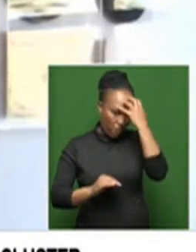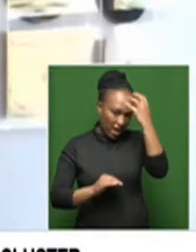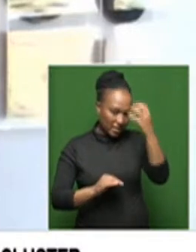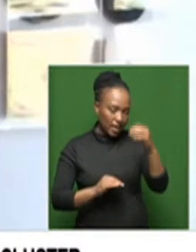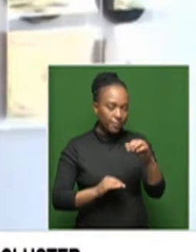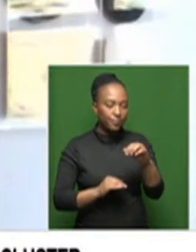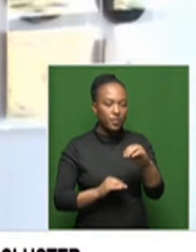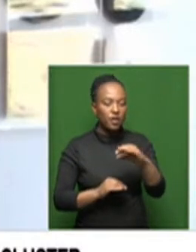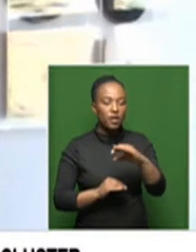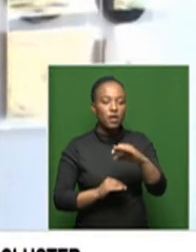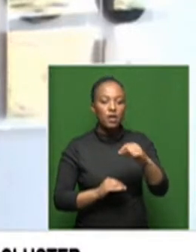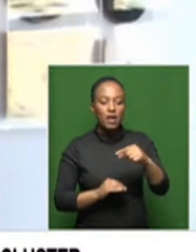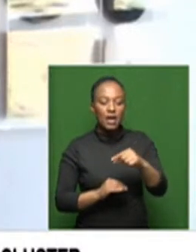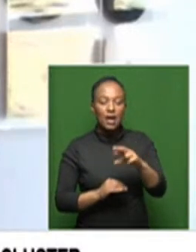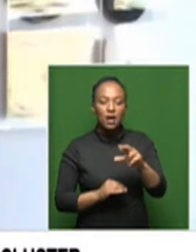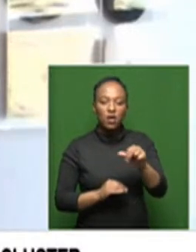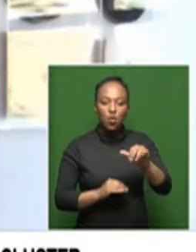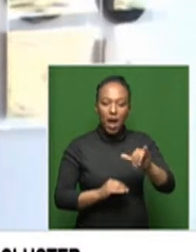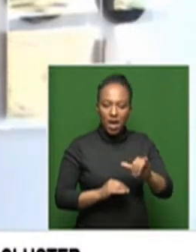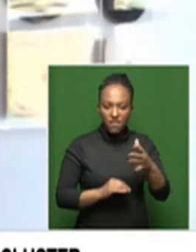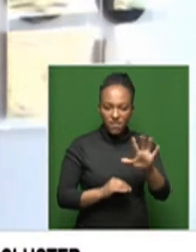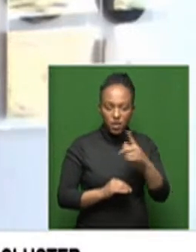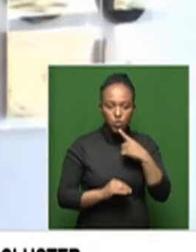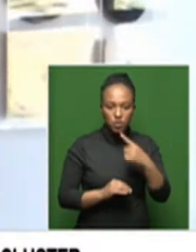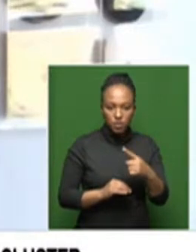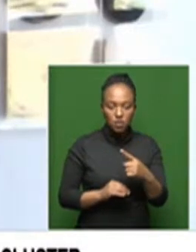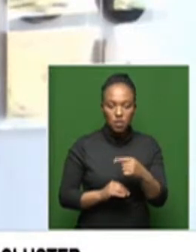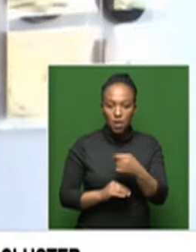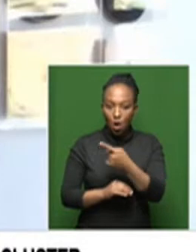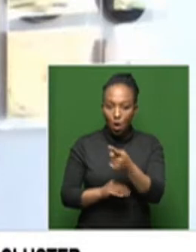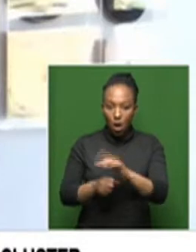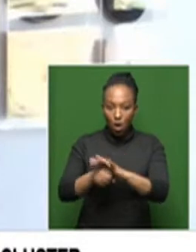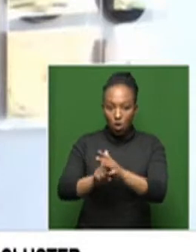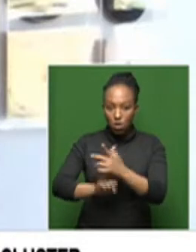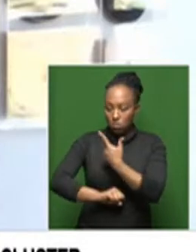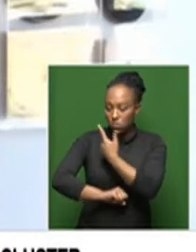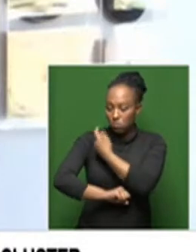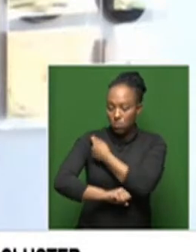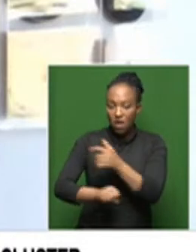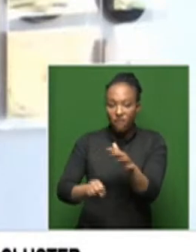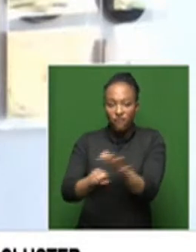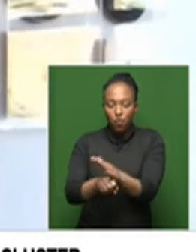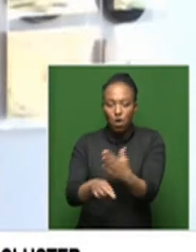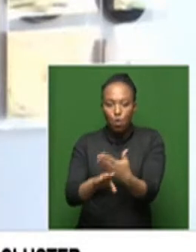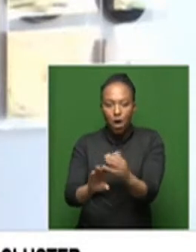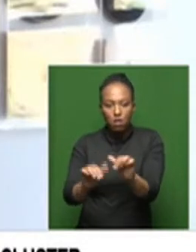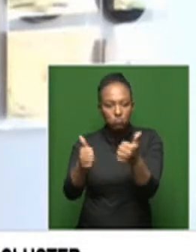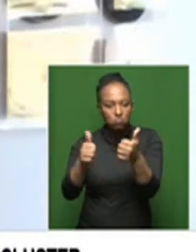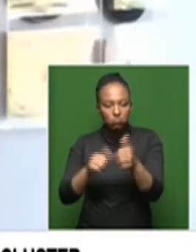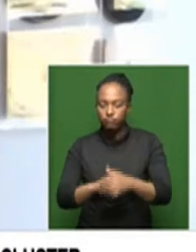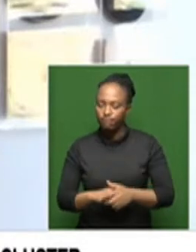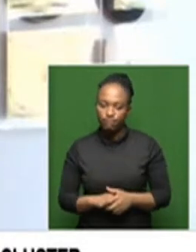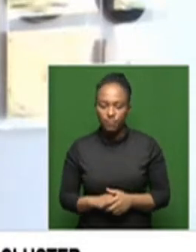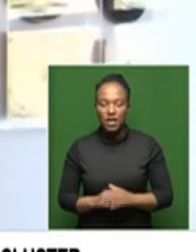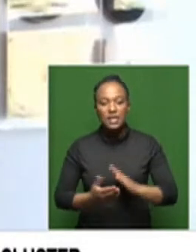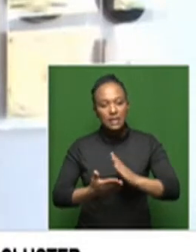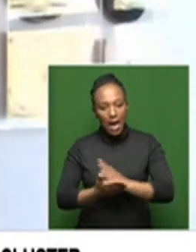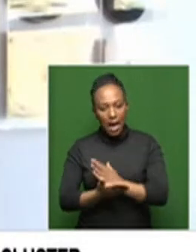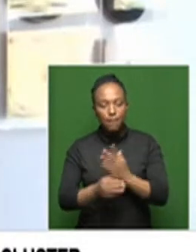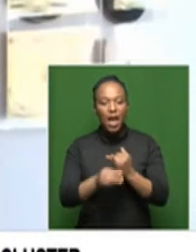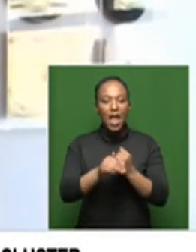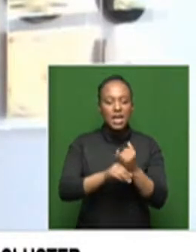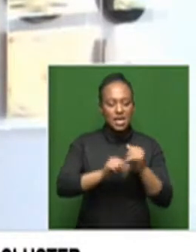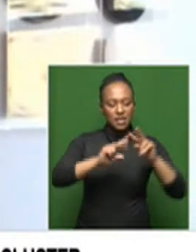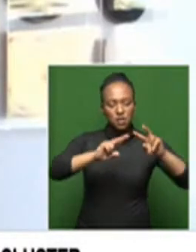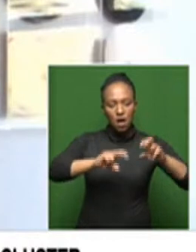has just said. None of these COVID vaccines are 100% effective. Some in the early studies appear to be more effective than